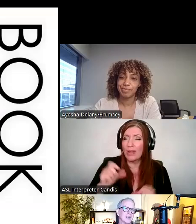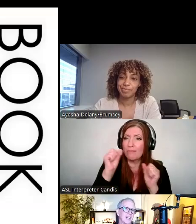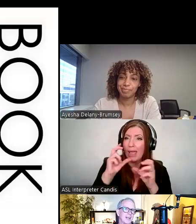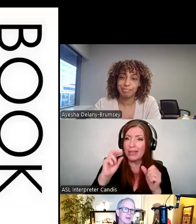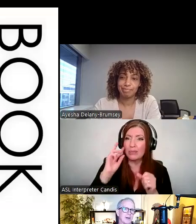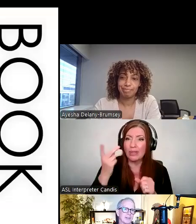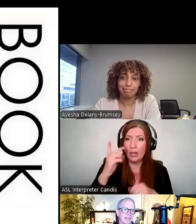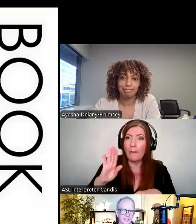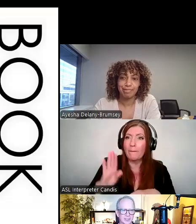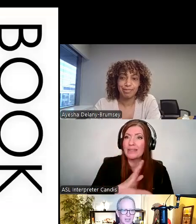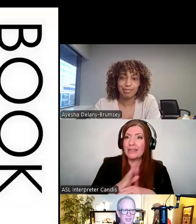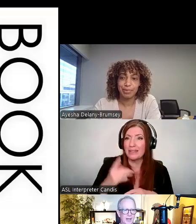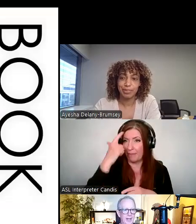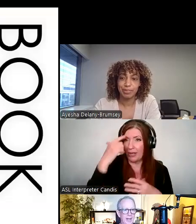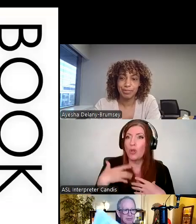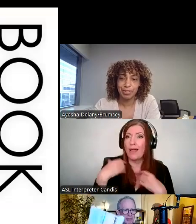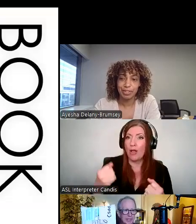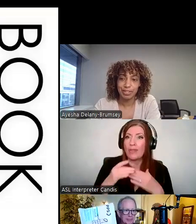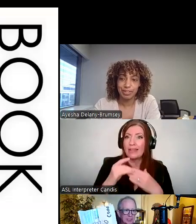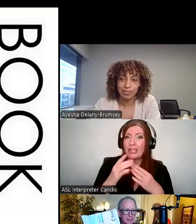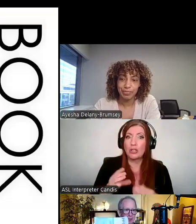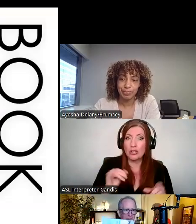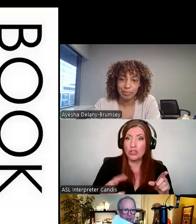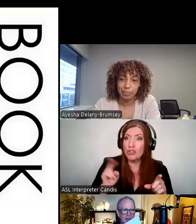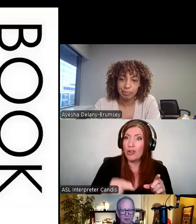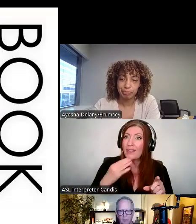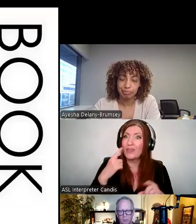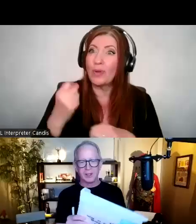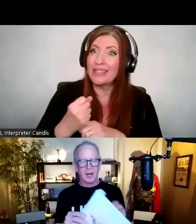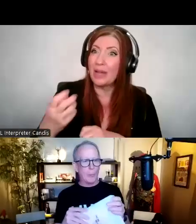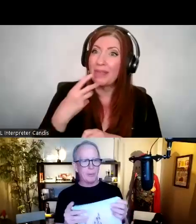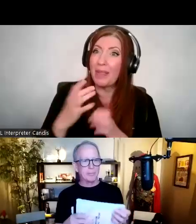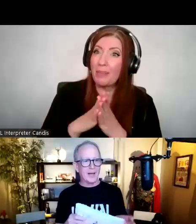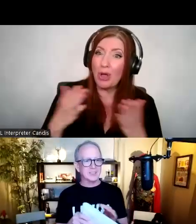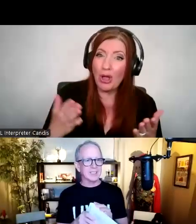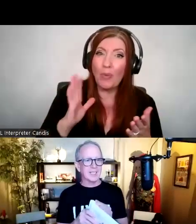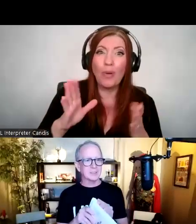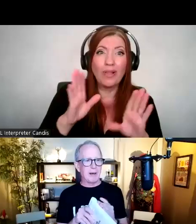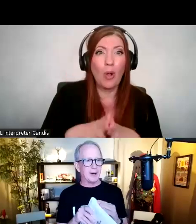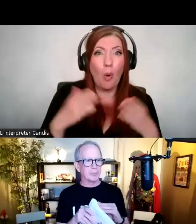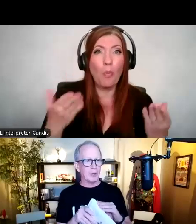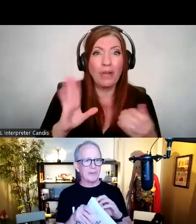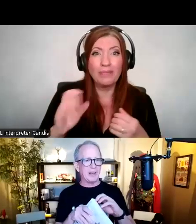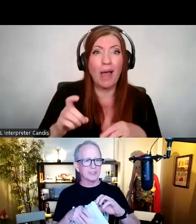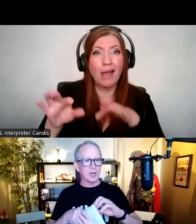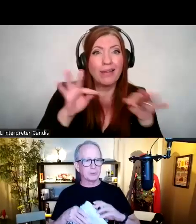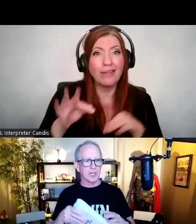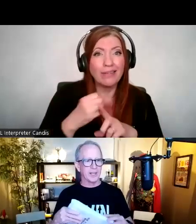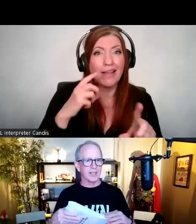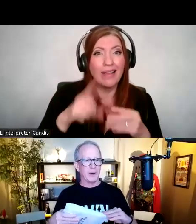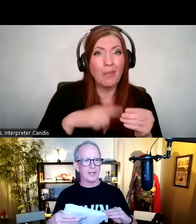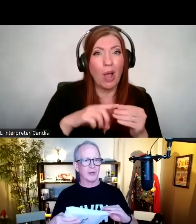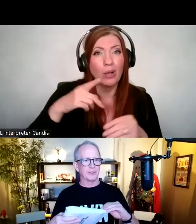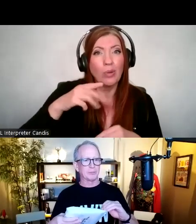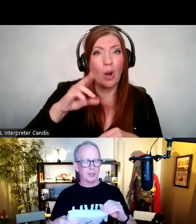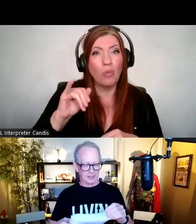business, and mental health leader. And John, thank you for sending me the book. I'm going to open box it. Tell us about Profiles in Hope, John,